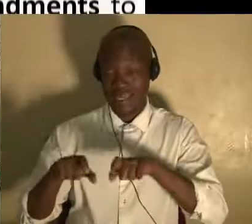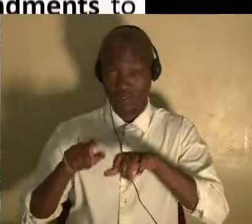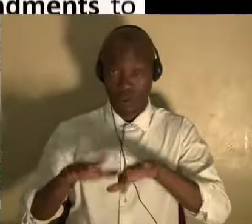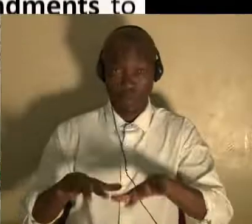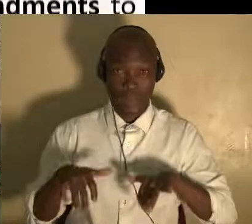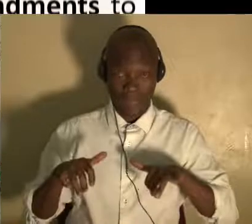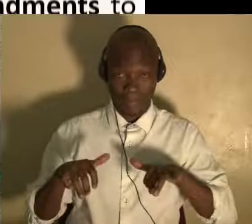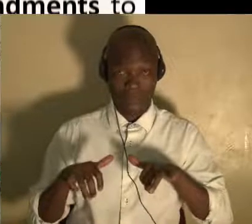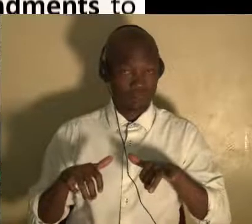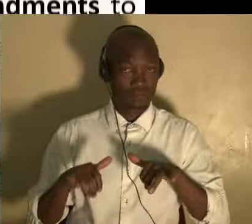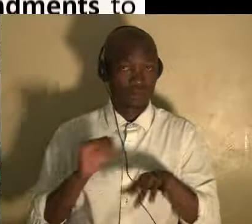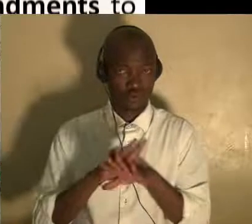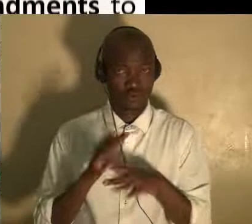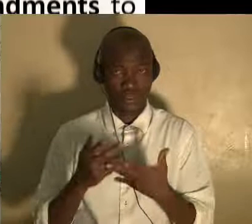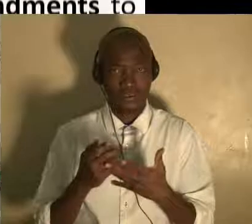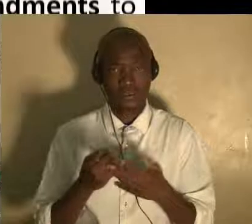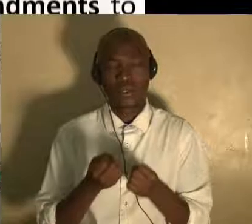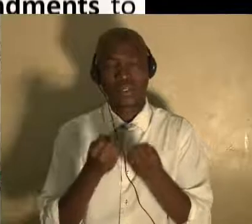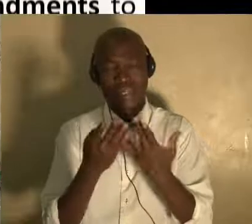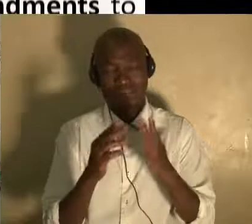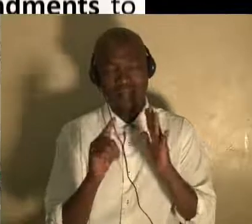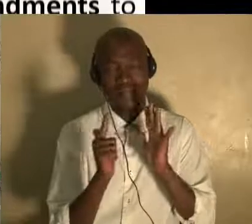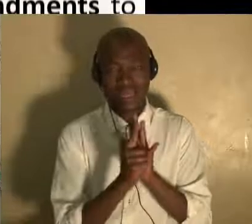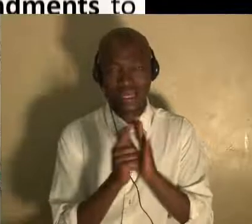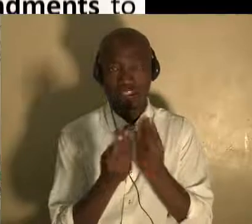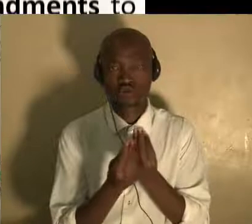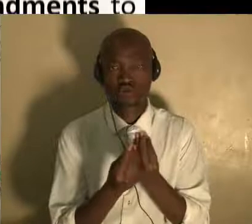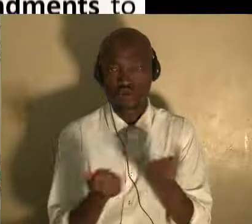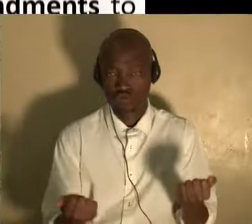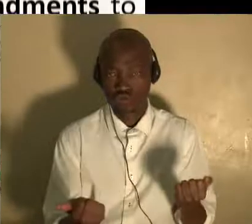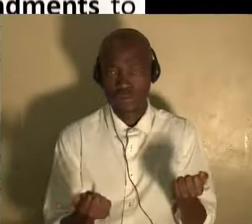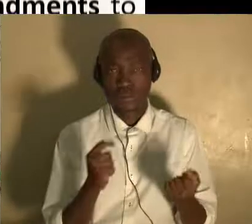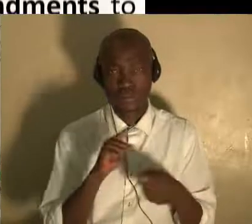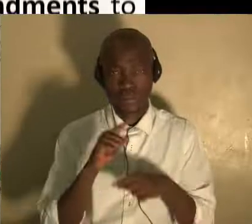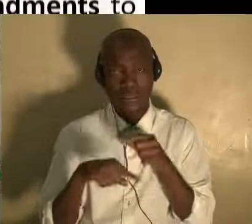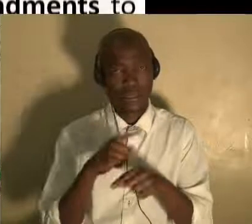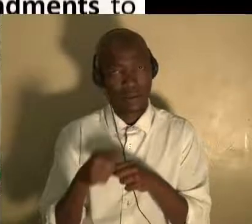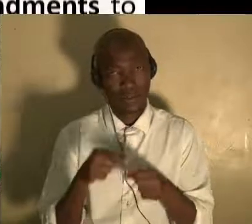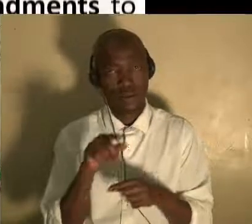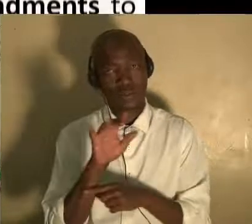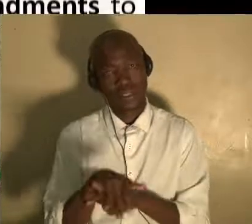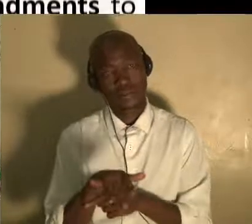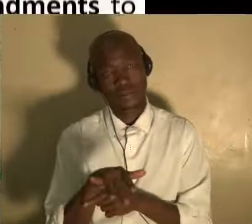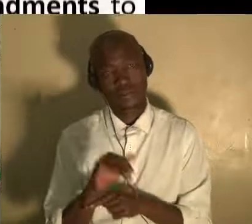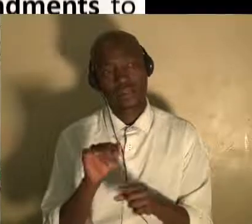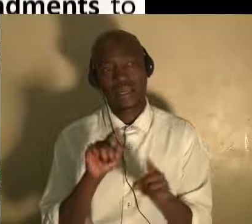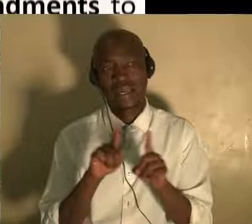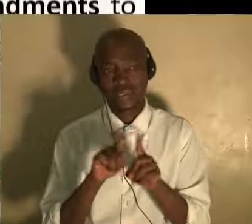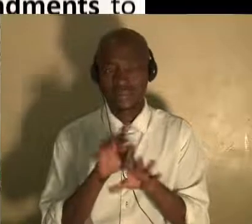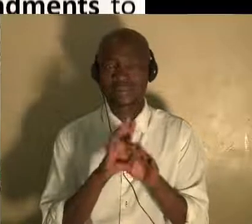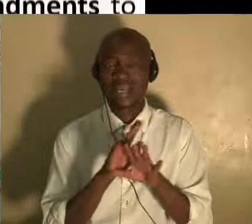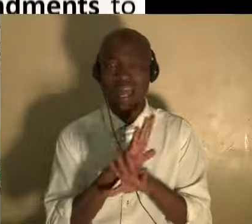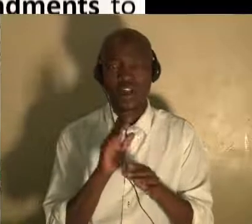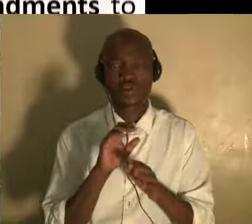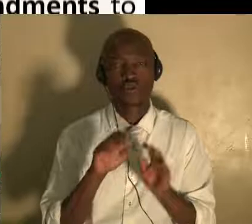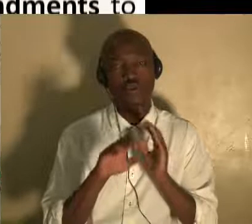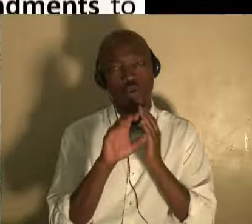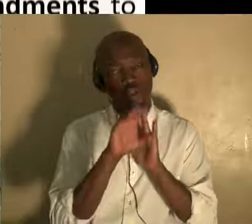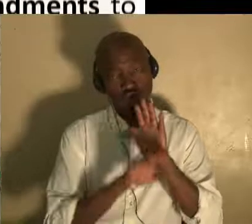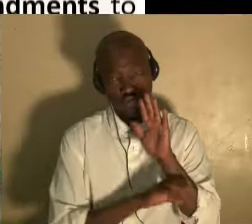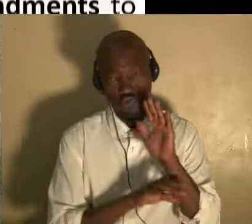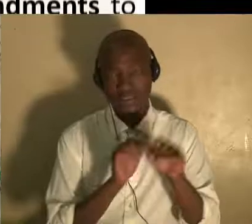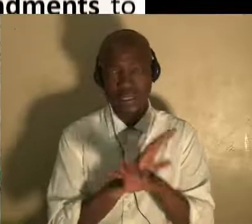a comprehensive legal solution in respect of foster care system as unconstitutional, unlawful,